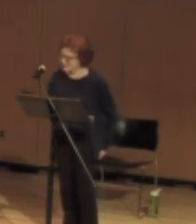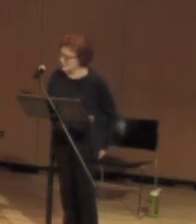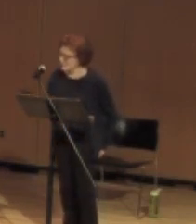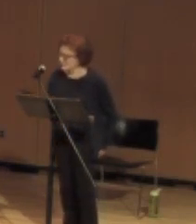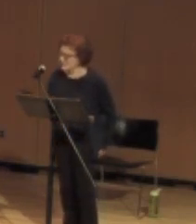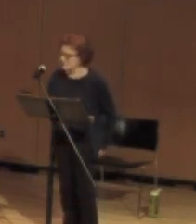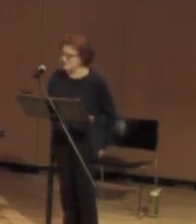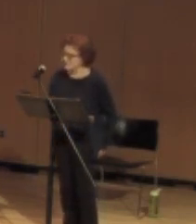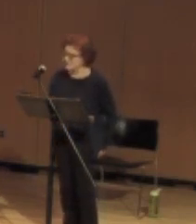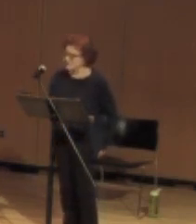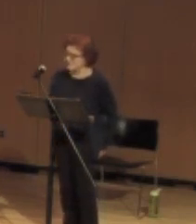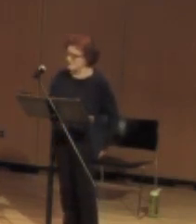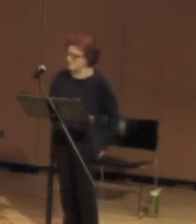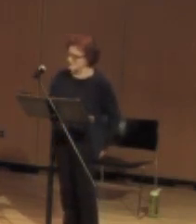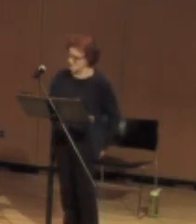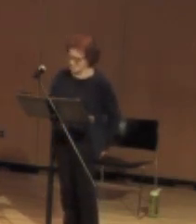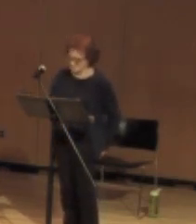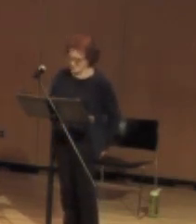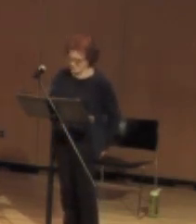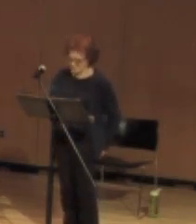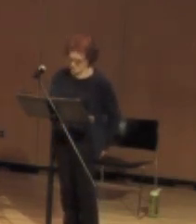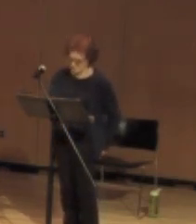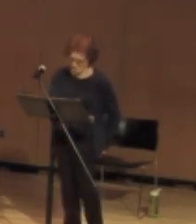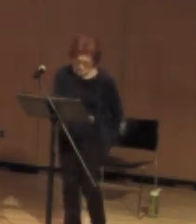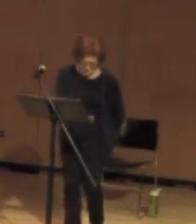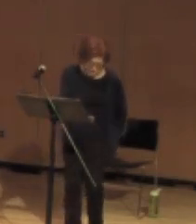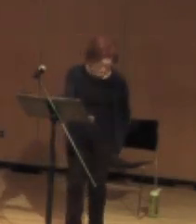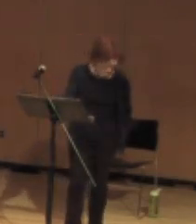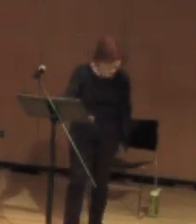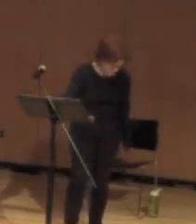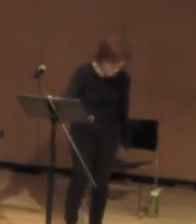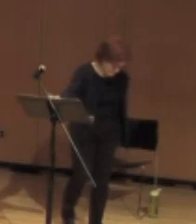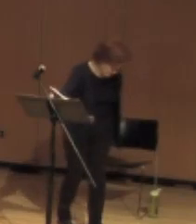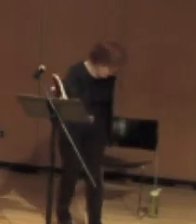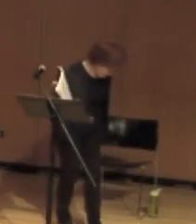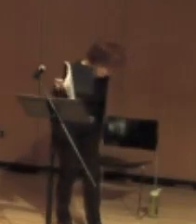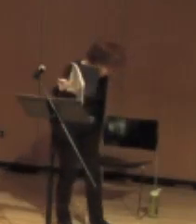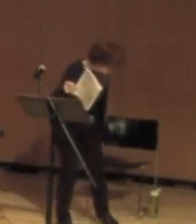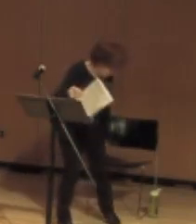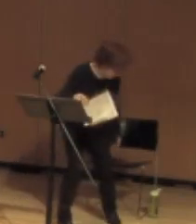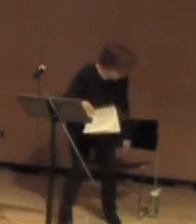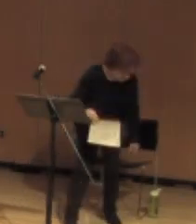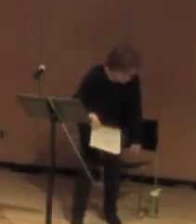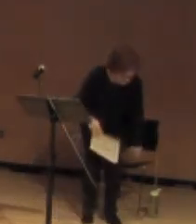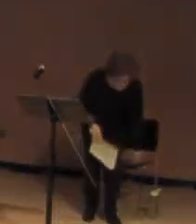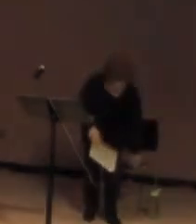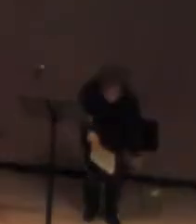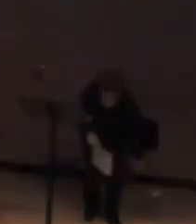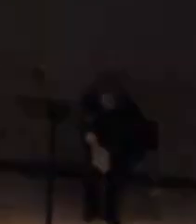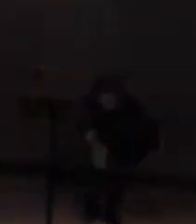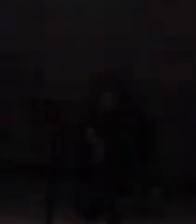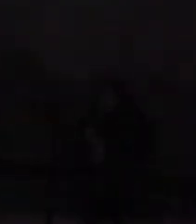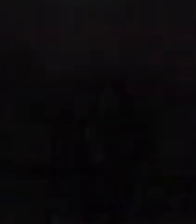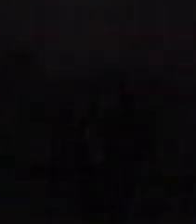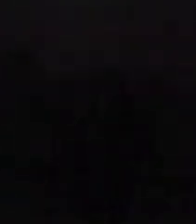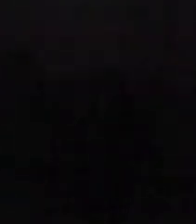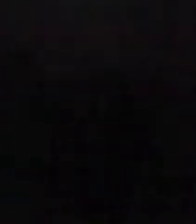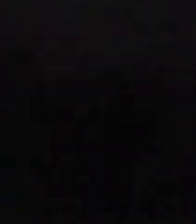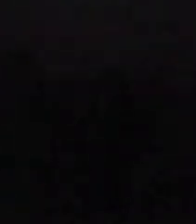the right and the older woman stays standing in front of the window looking out she opens the window long pause lights down blackout